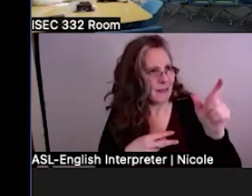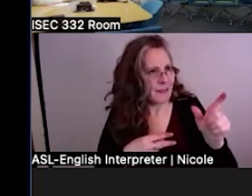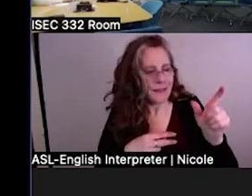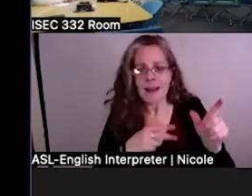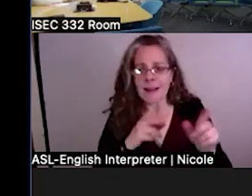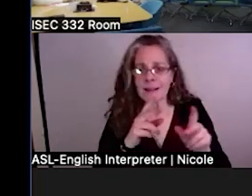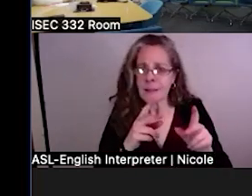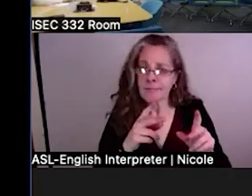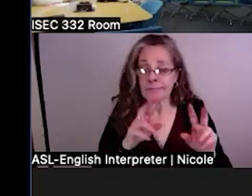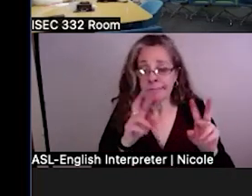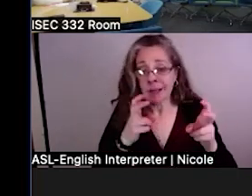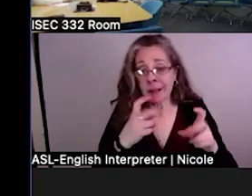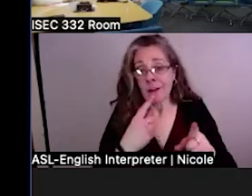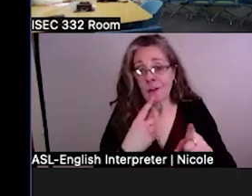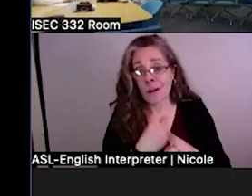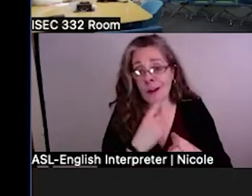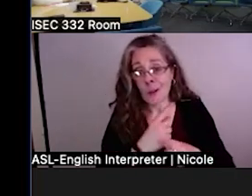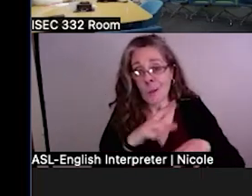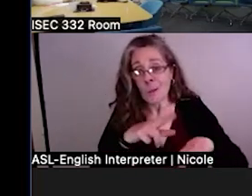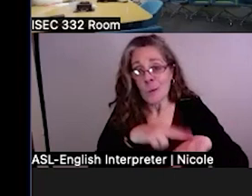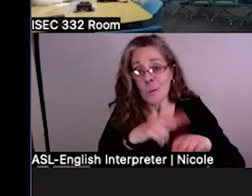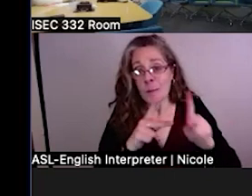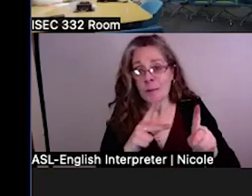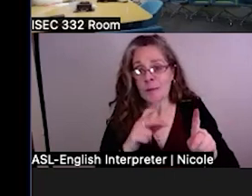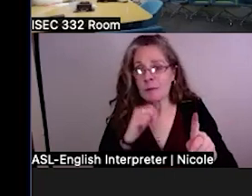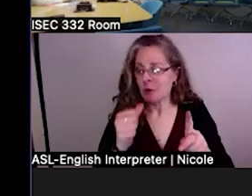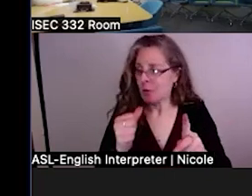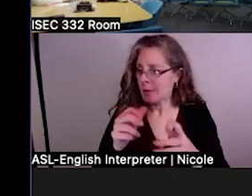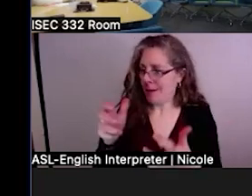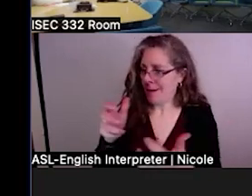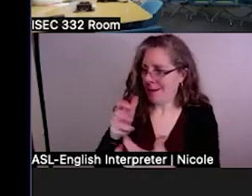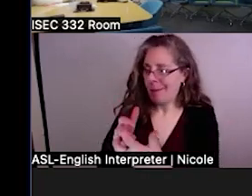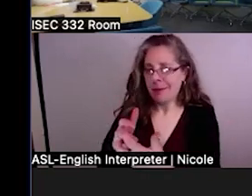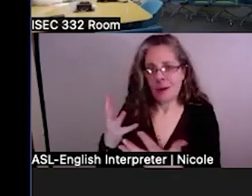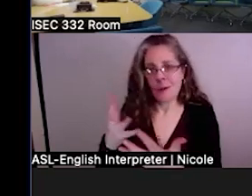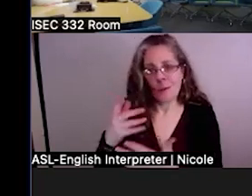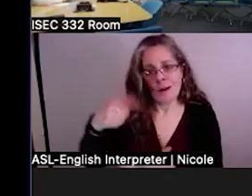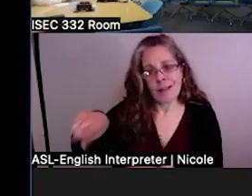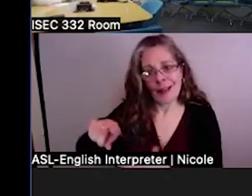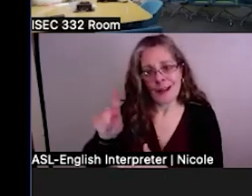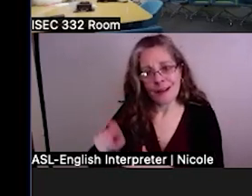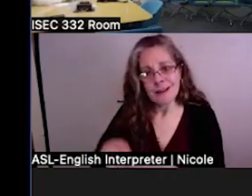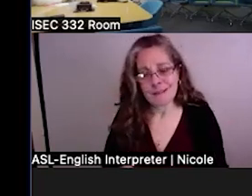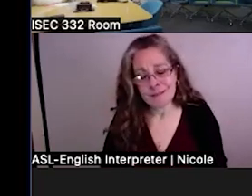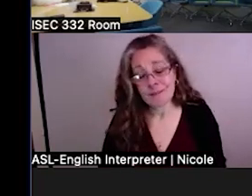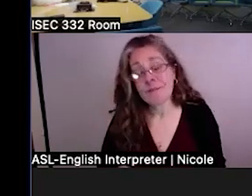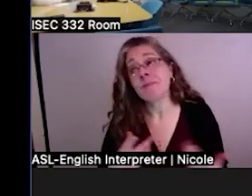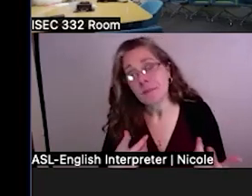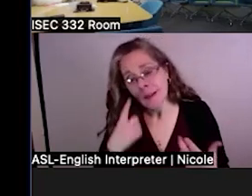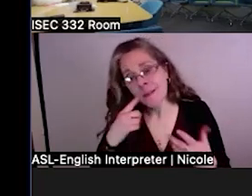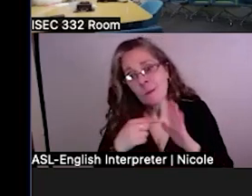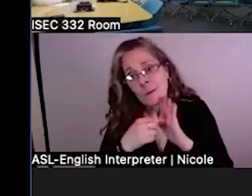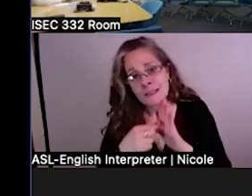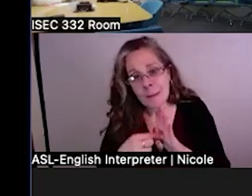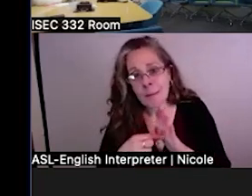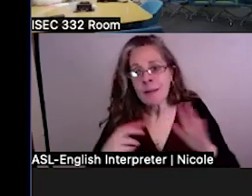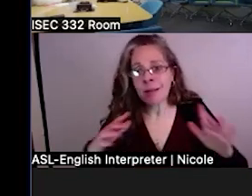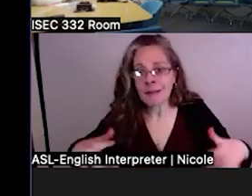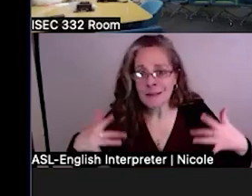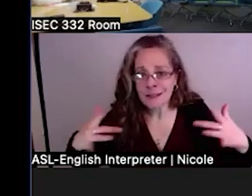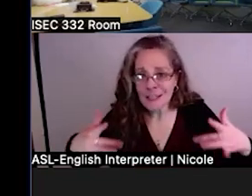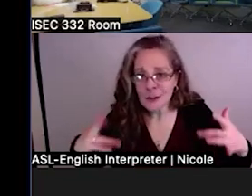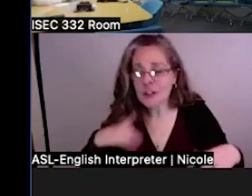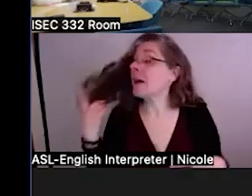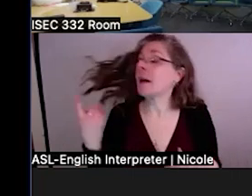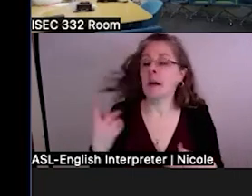So the model that's usually given is, you think of someone who's using a wheelchair, they're disabled, they cannot enter a building because no